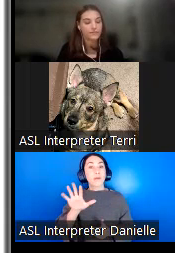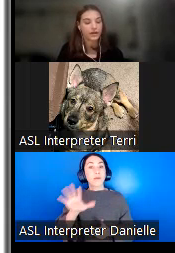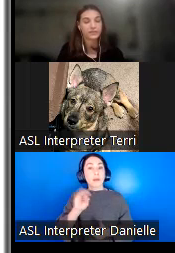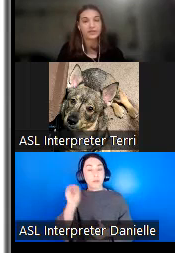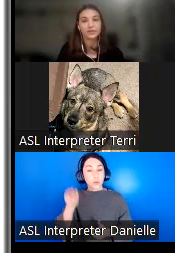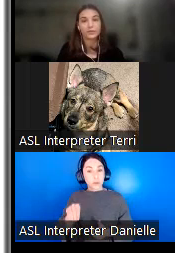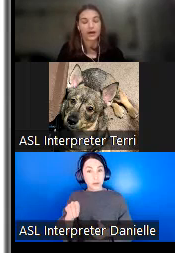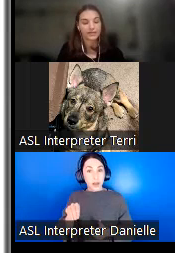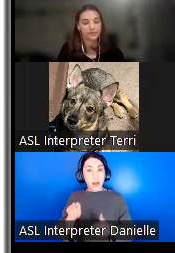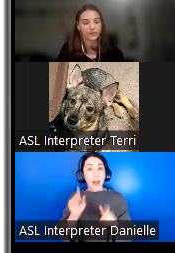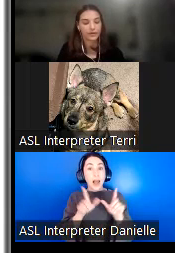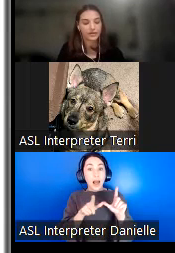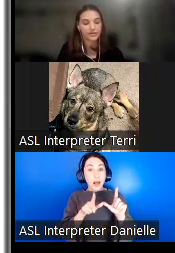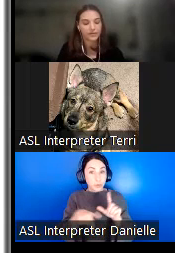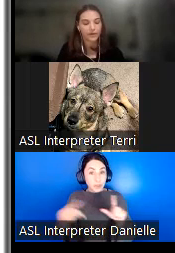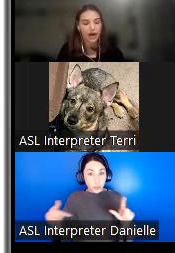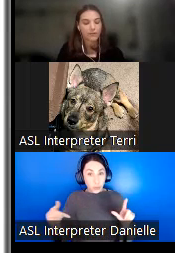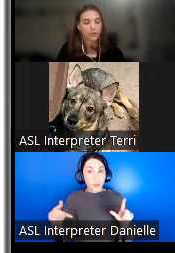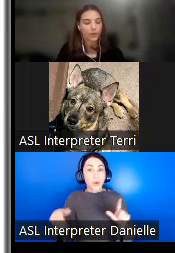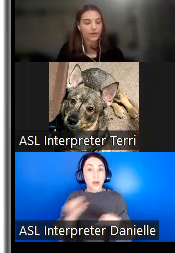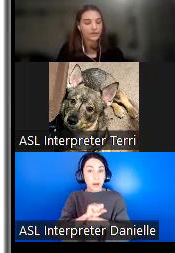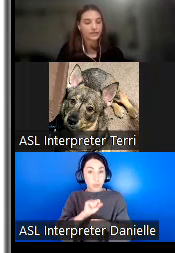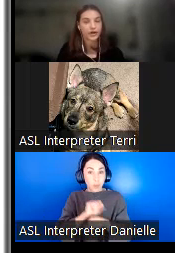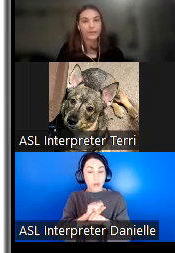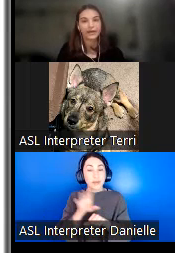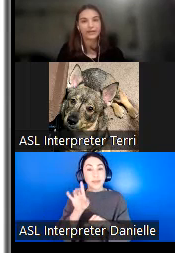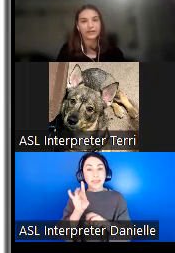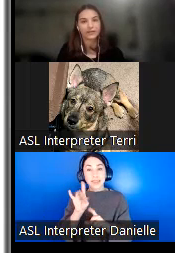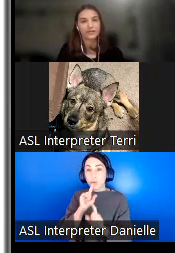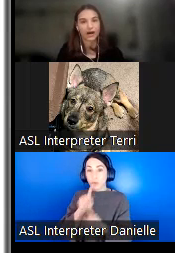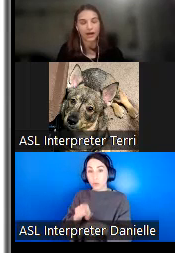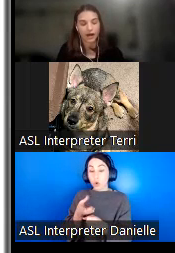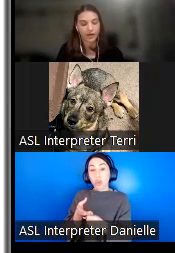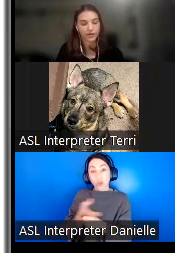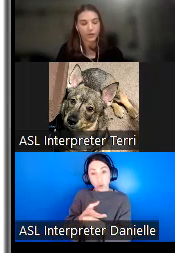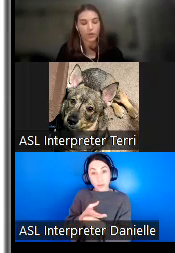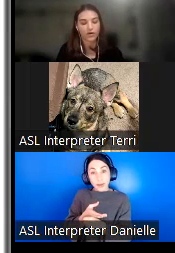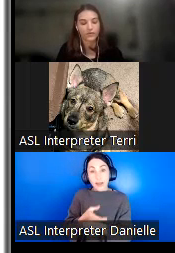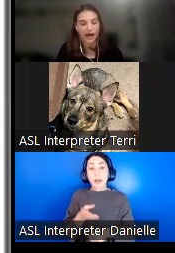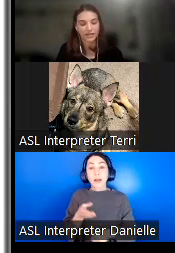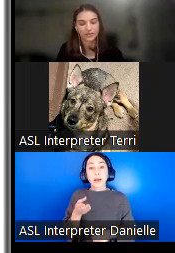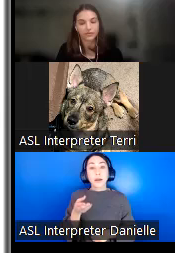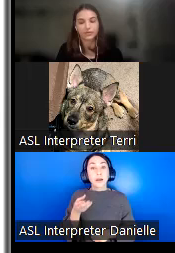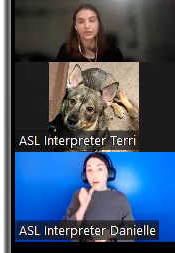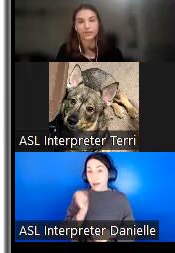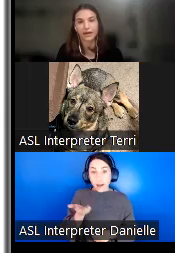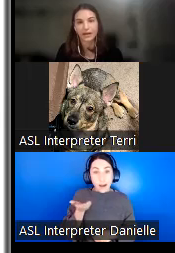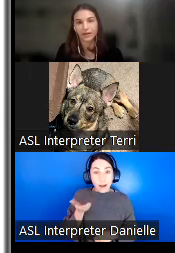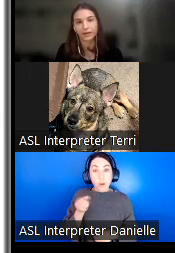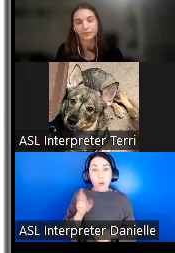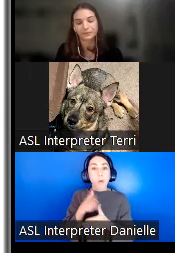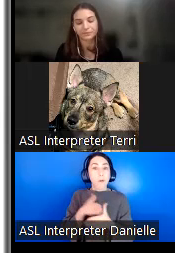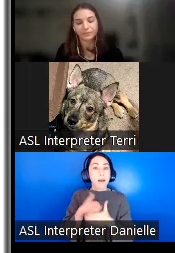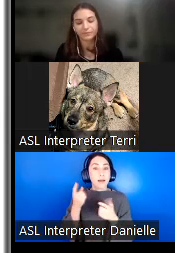45.5% of LGBTQ+ employees reported being terminated, not hired, or harassed due to